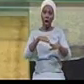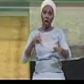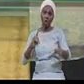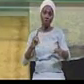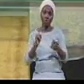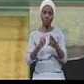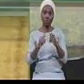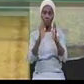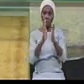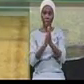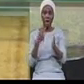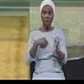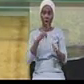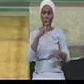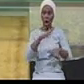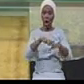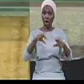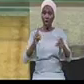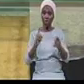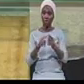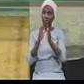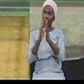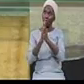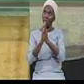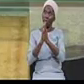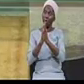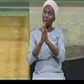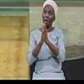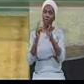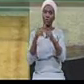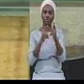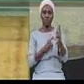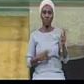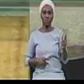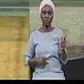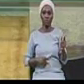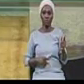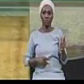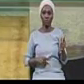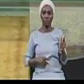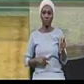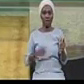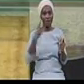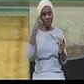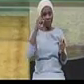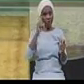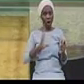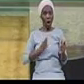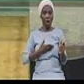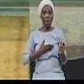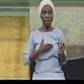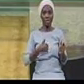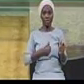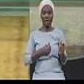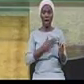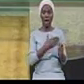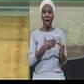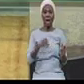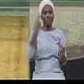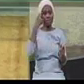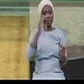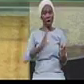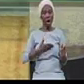called to seek the face of the Lord for ourselves, for our nation,